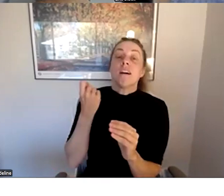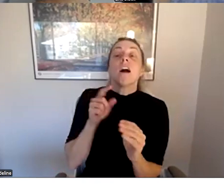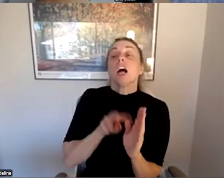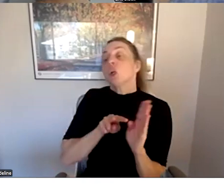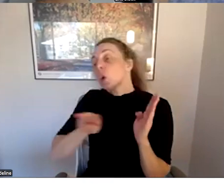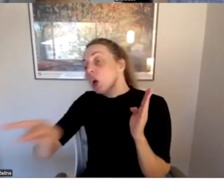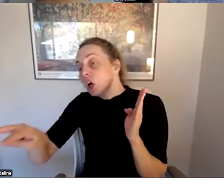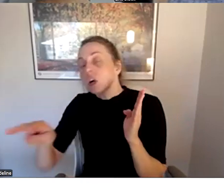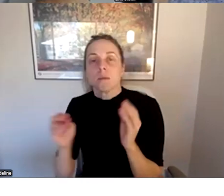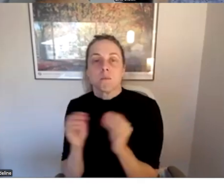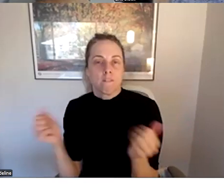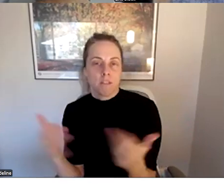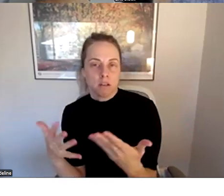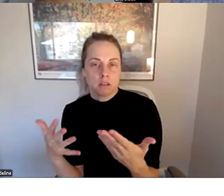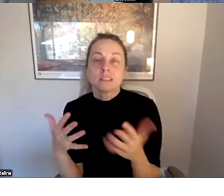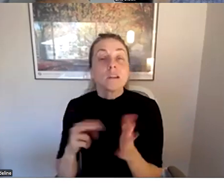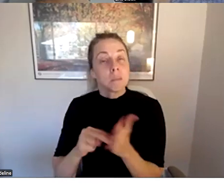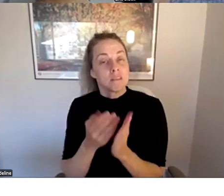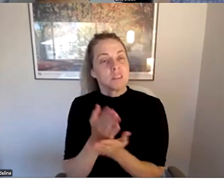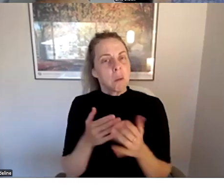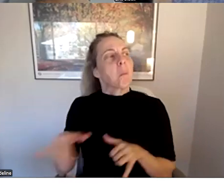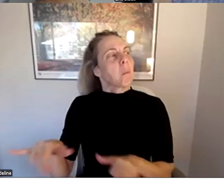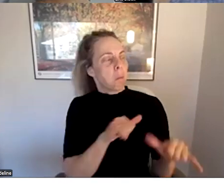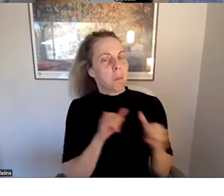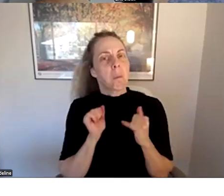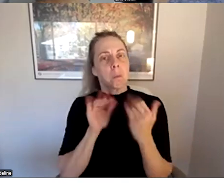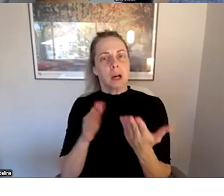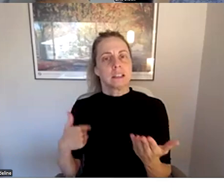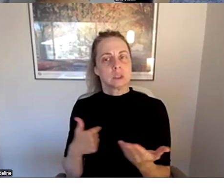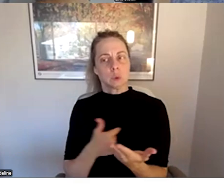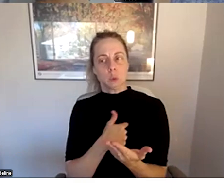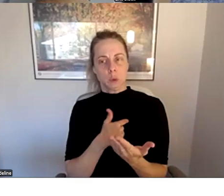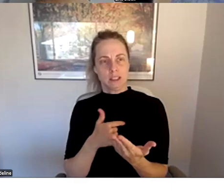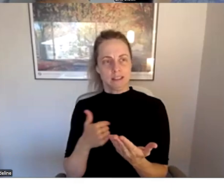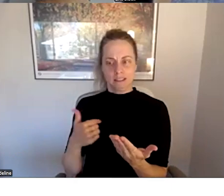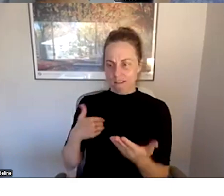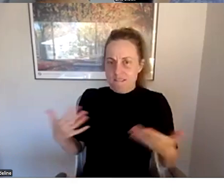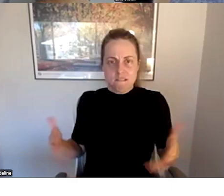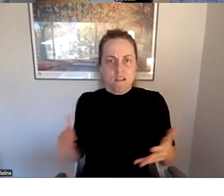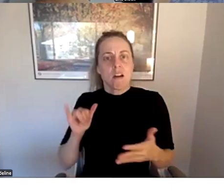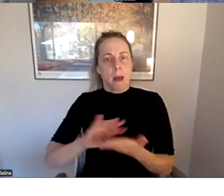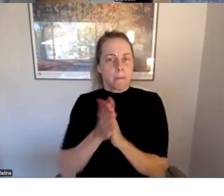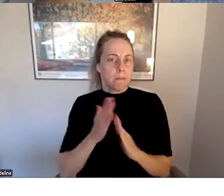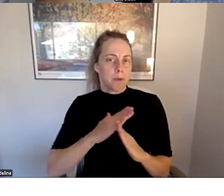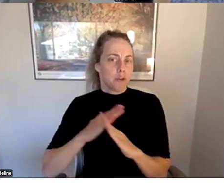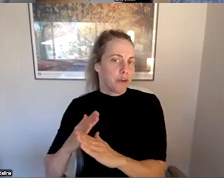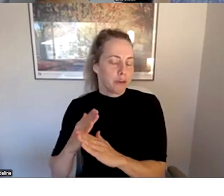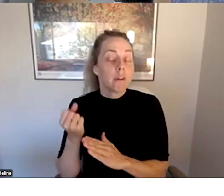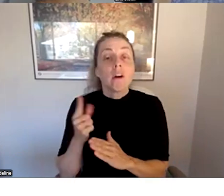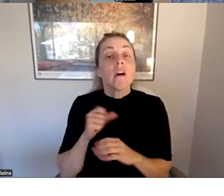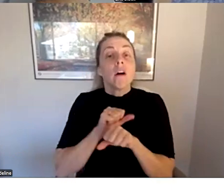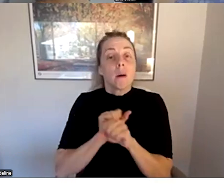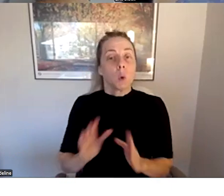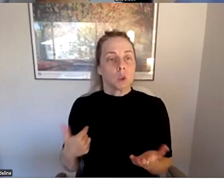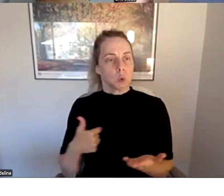there are some common practices that we have that are really putting these barriers in place. And as employers, we have to evaluate,